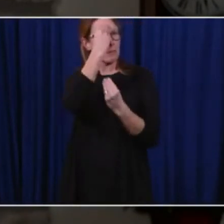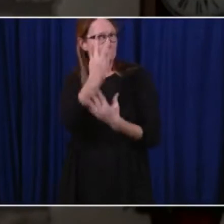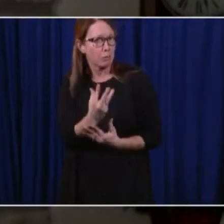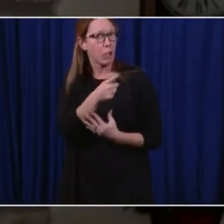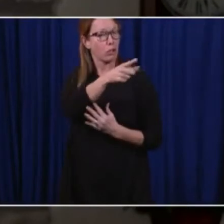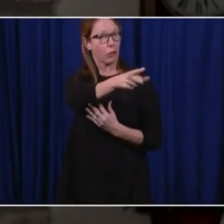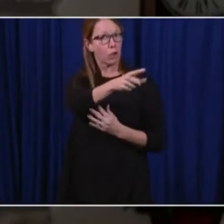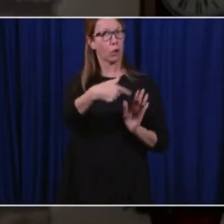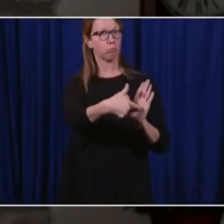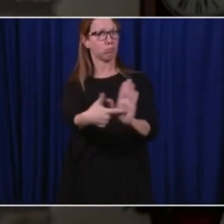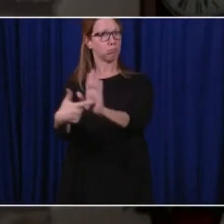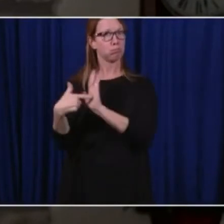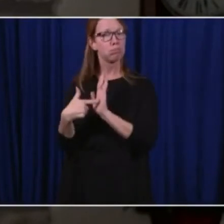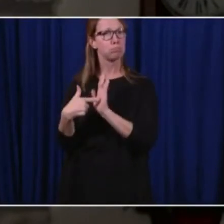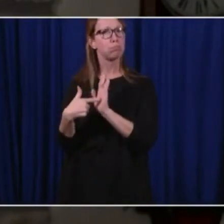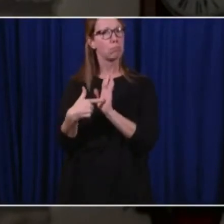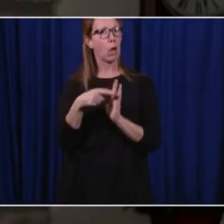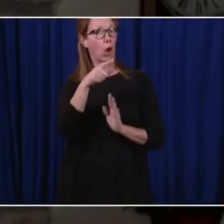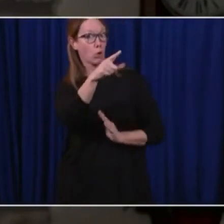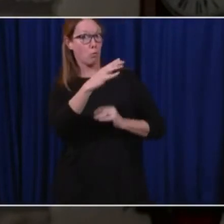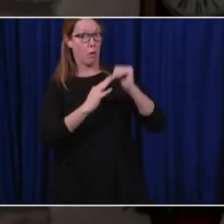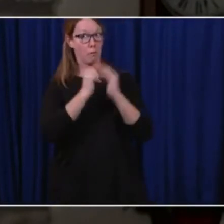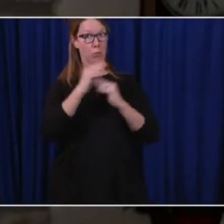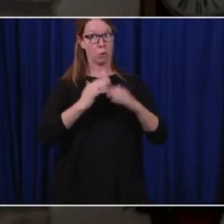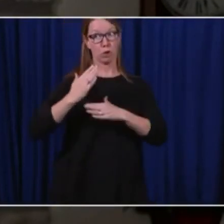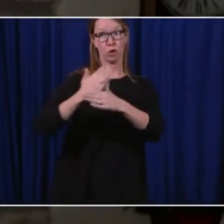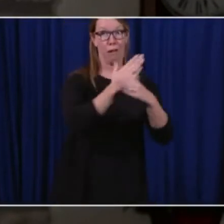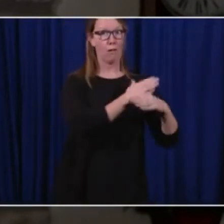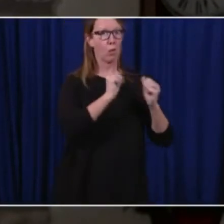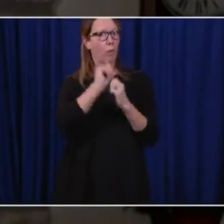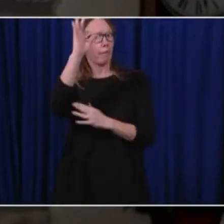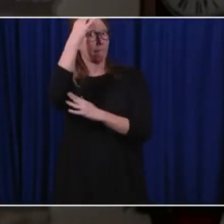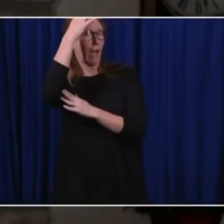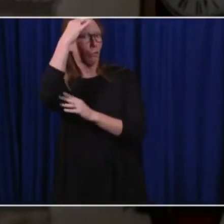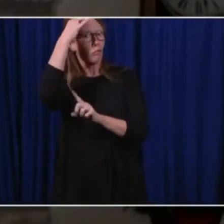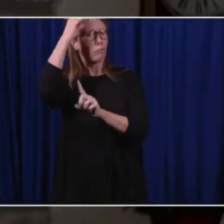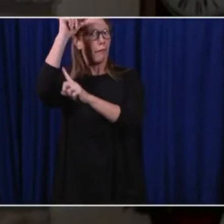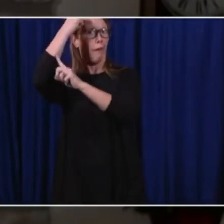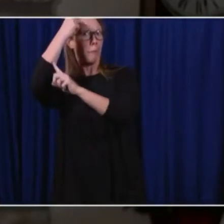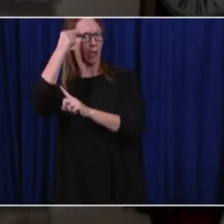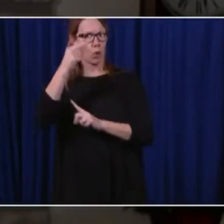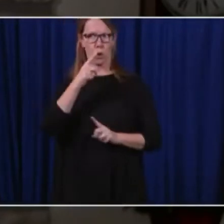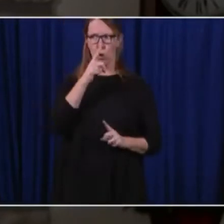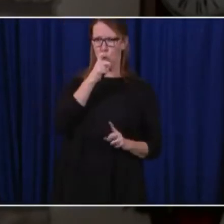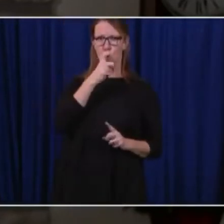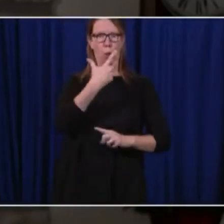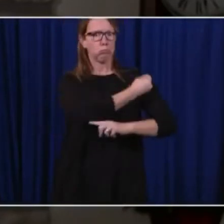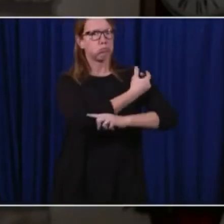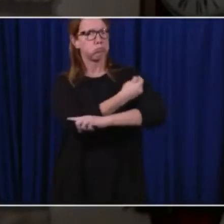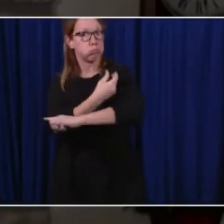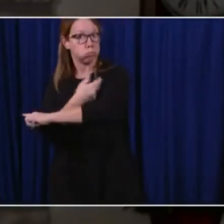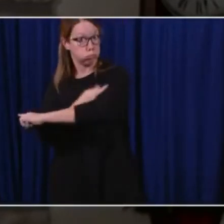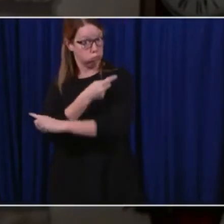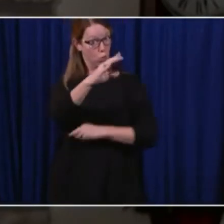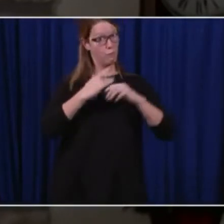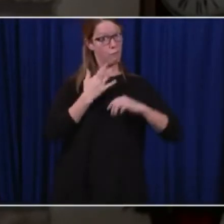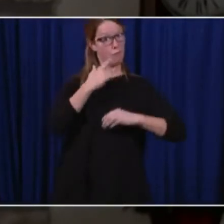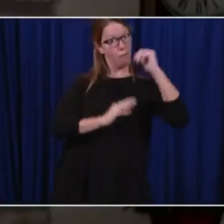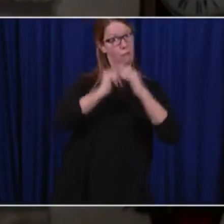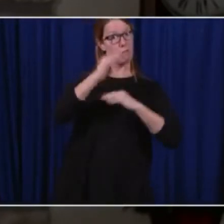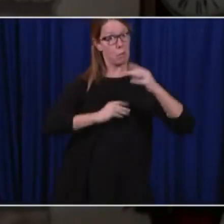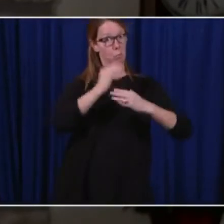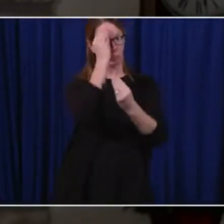identifying information, are you comfortable sharing with the federal government when it comes to the people who are being vaccinated and eventually when the general